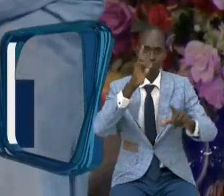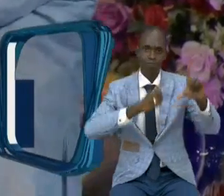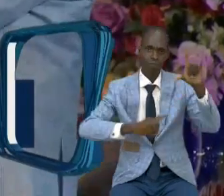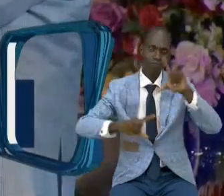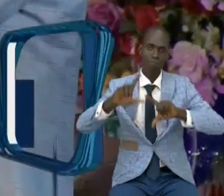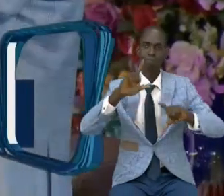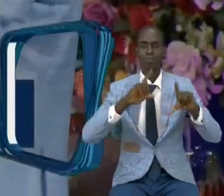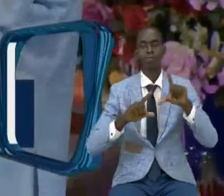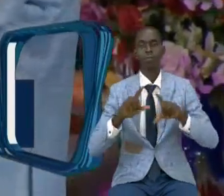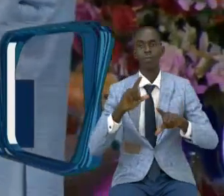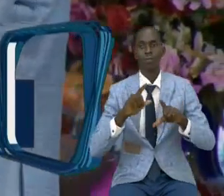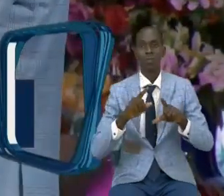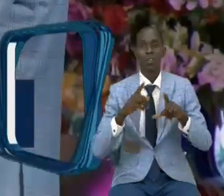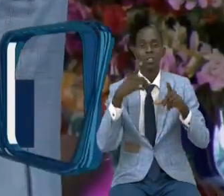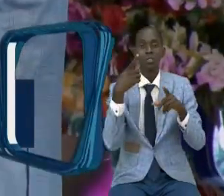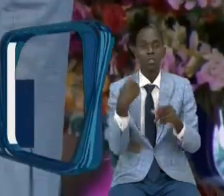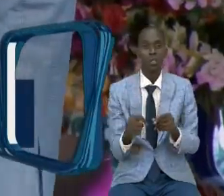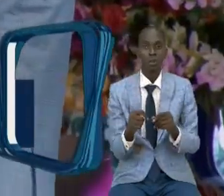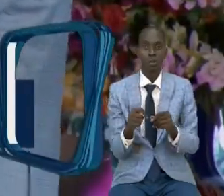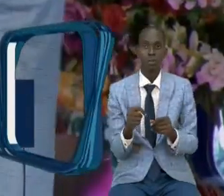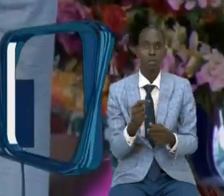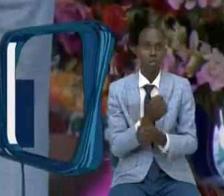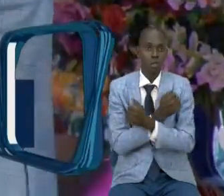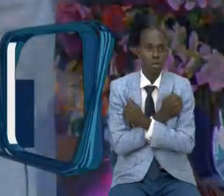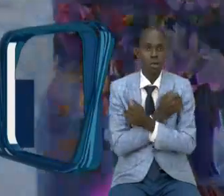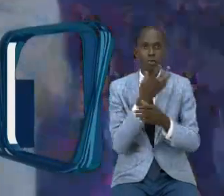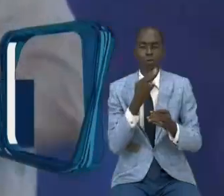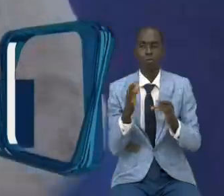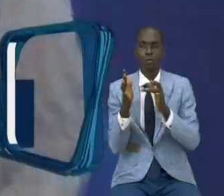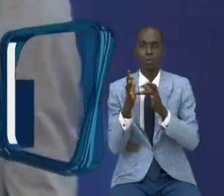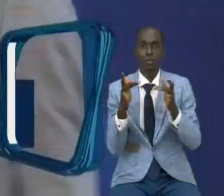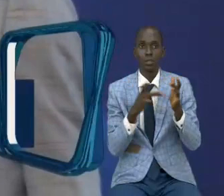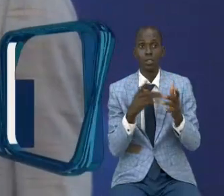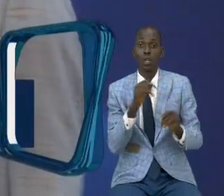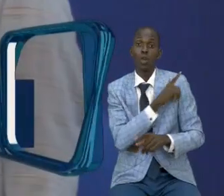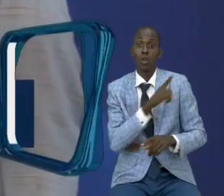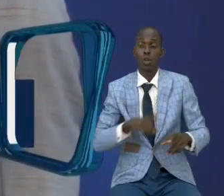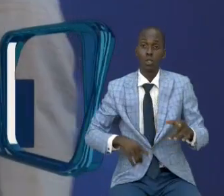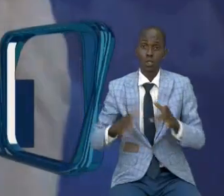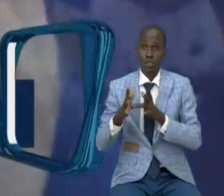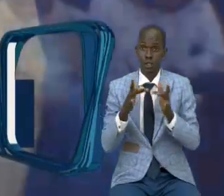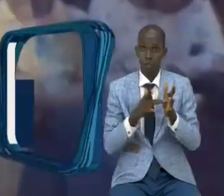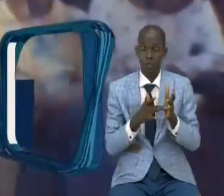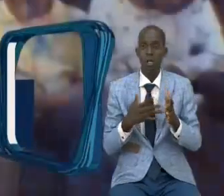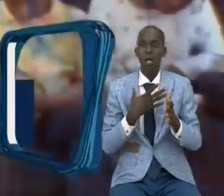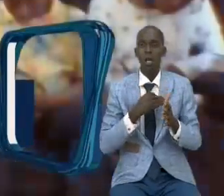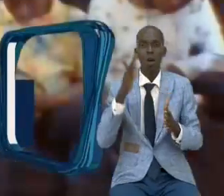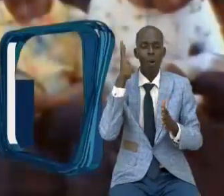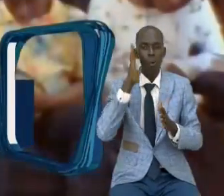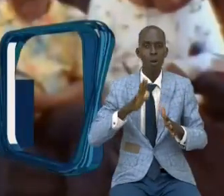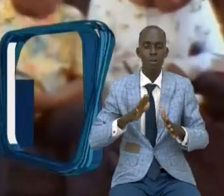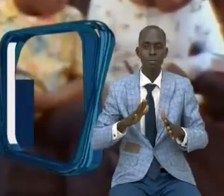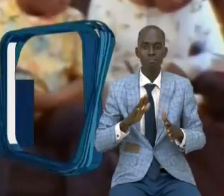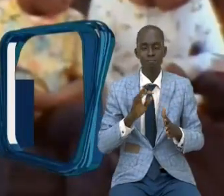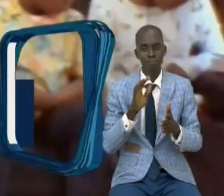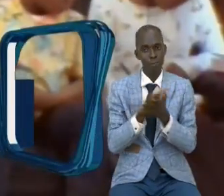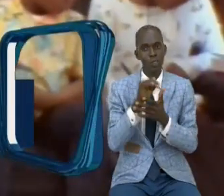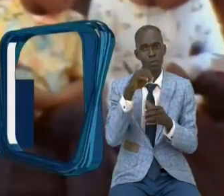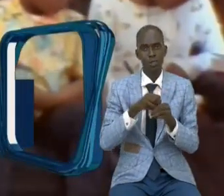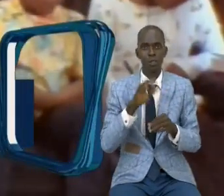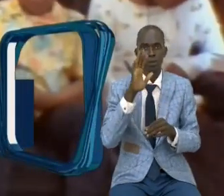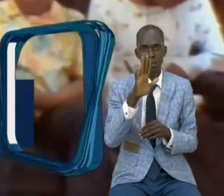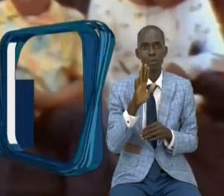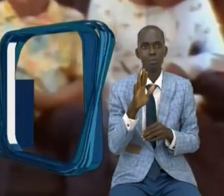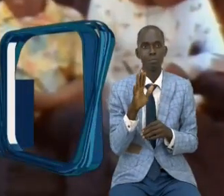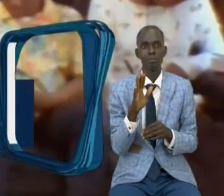the Lord Jesus, and shall believe in thine heart that God raised him from